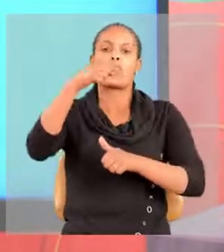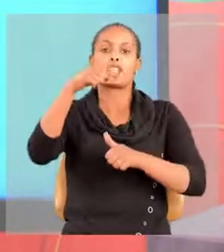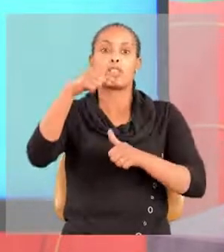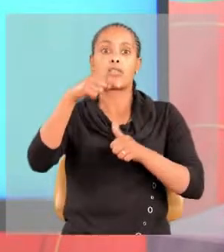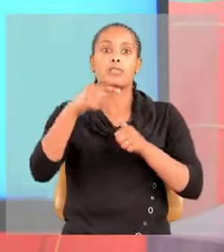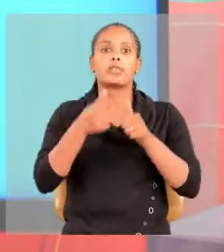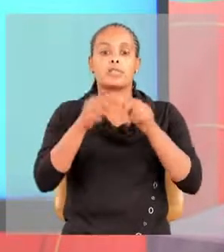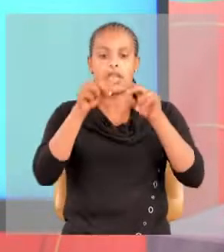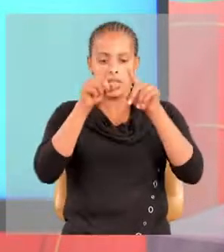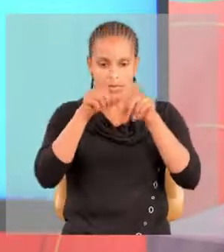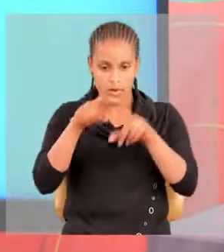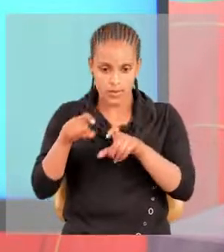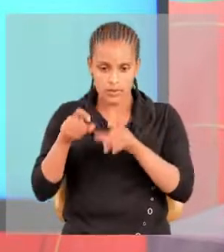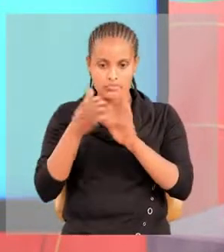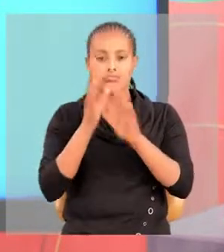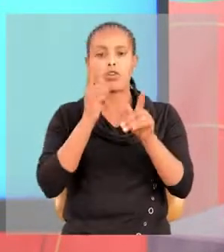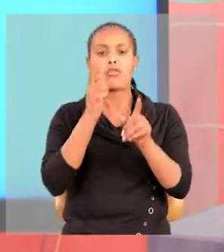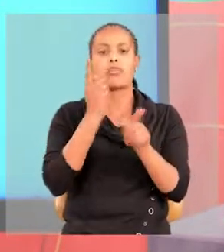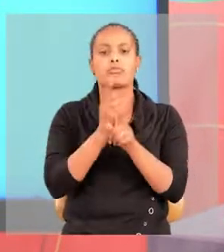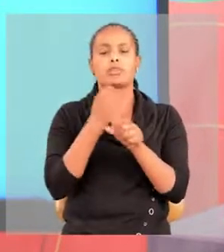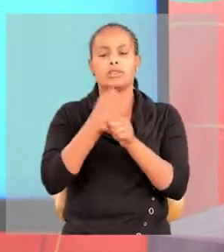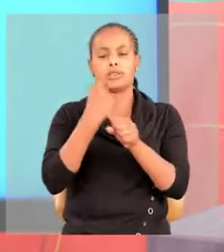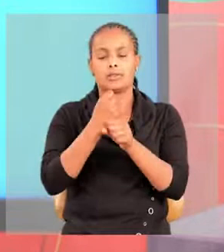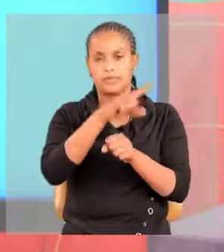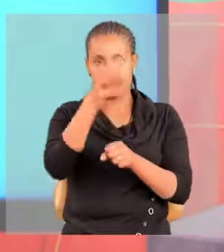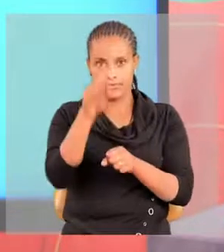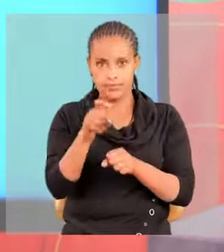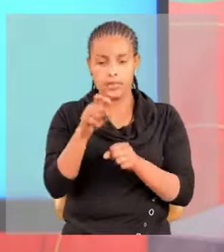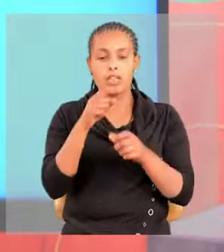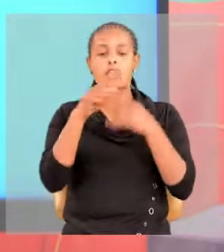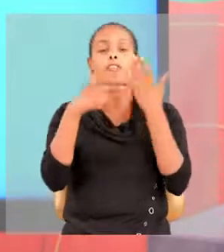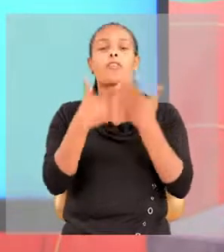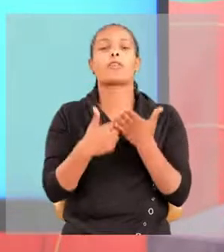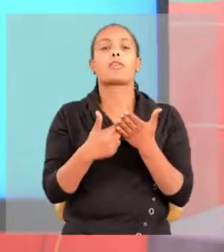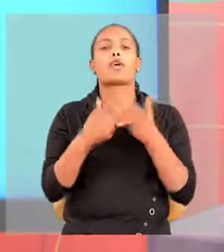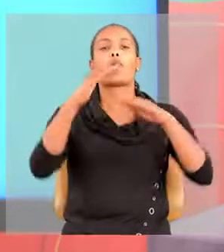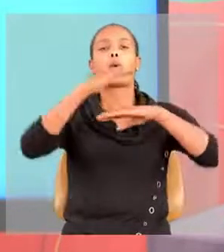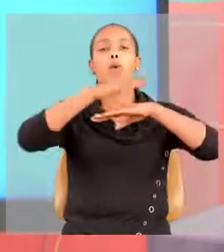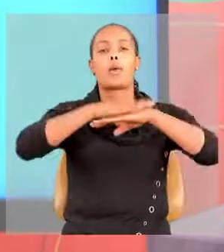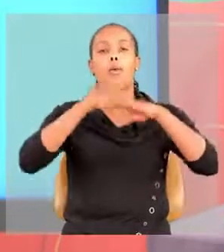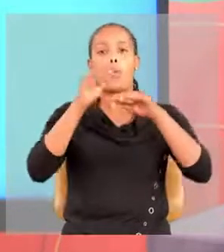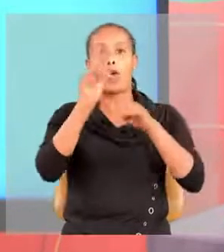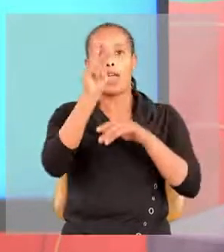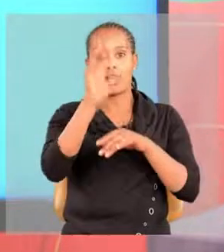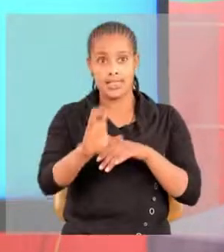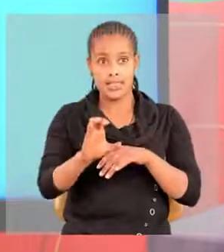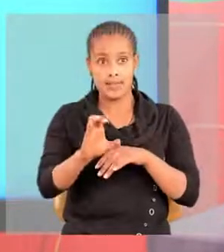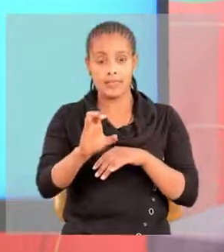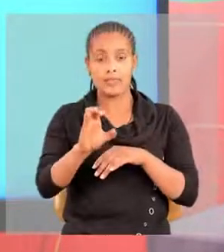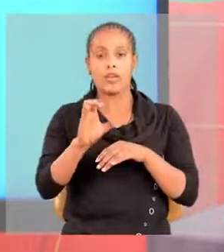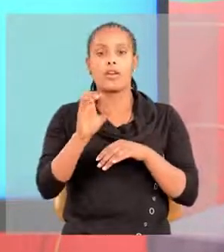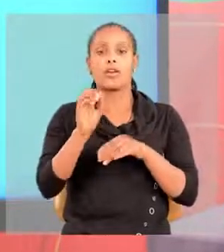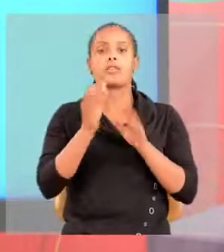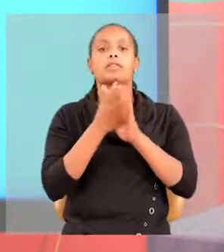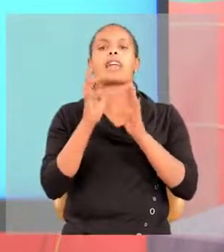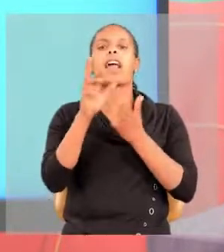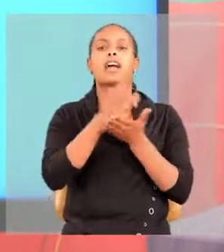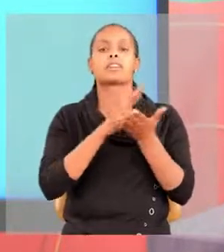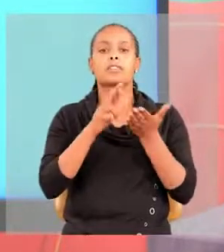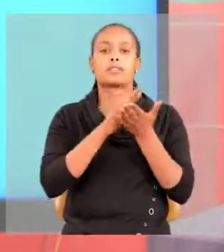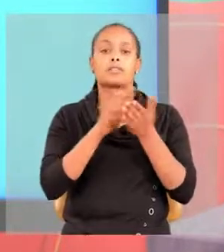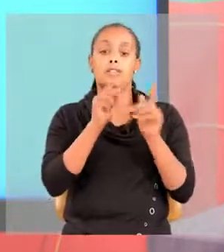the experiment is performed. Therefore, equilibrium constant Kc of the